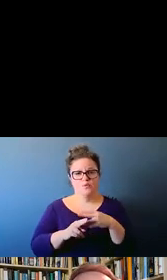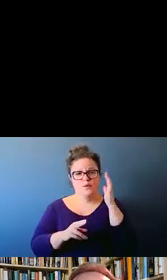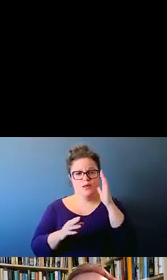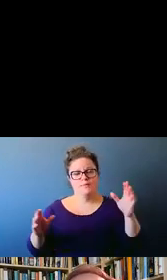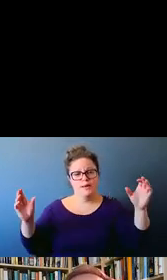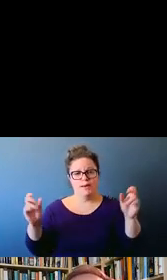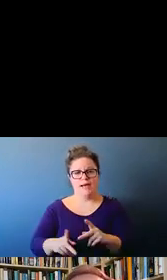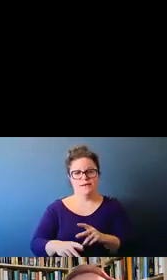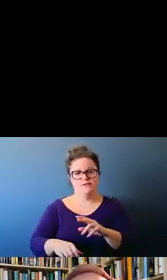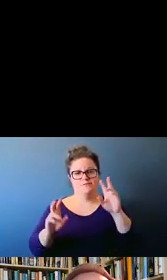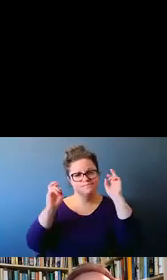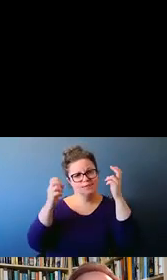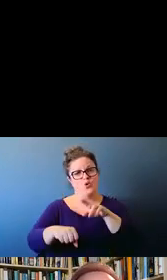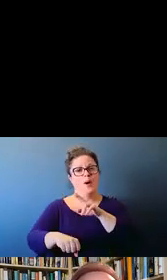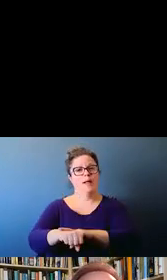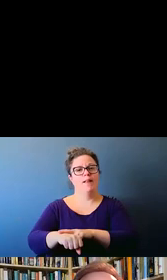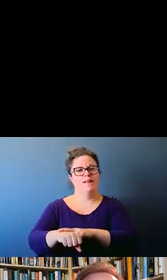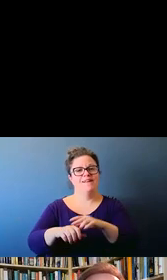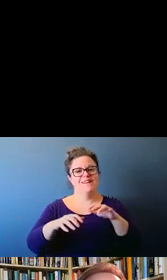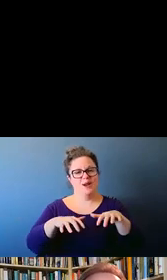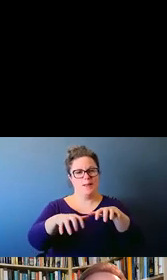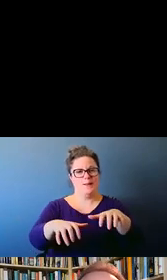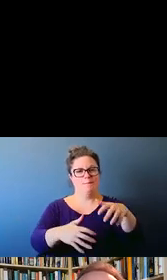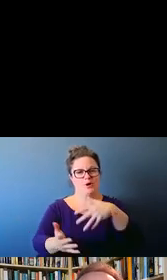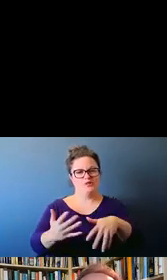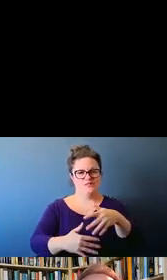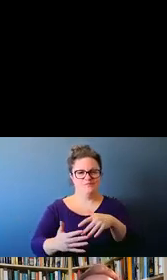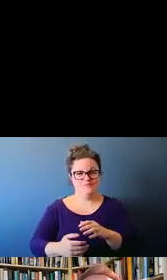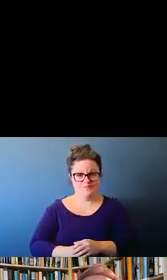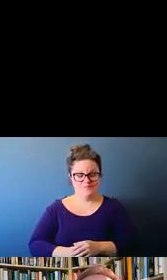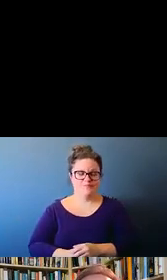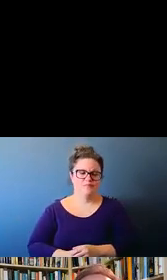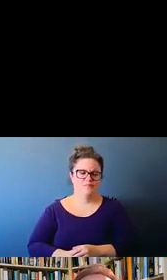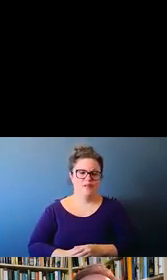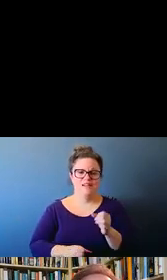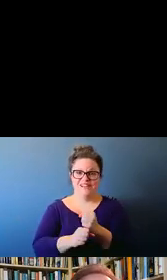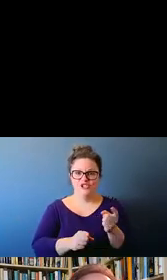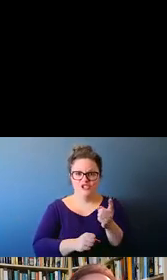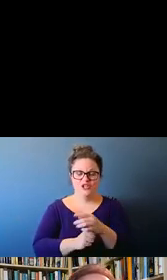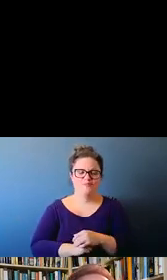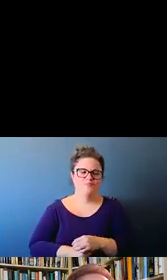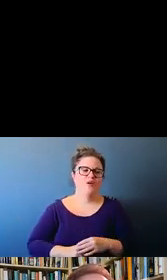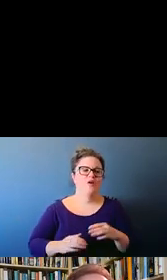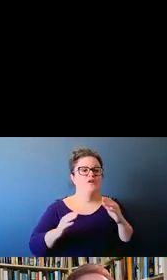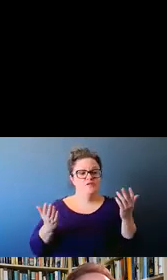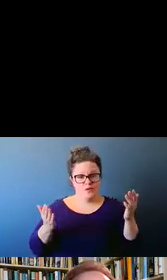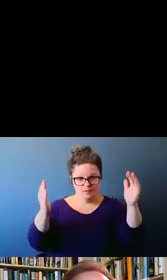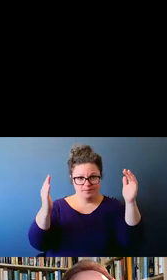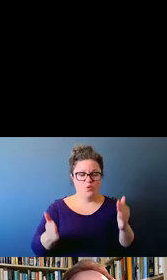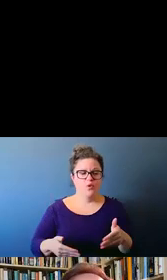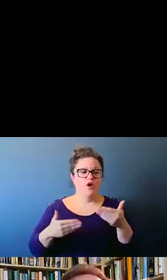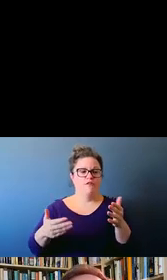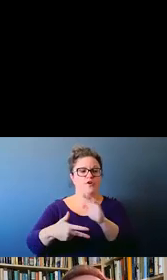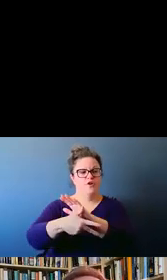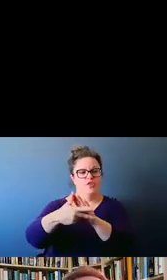new year. So the Faculty of Arts, we offer three Bachelor of Arts degree programs. The